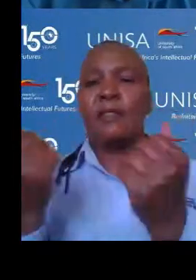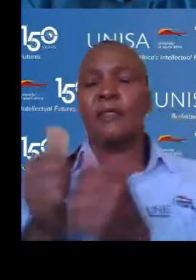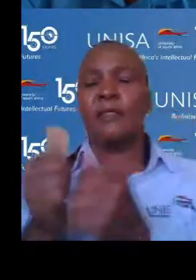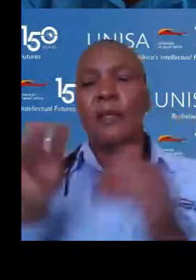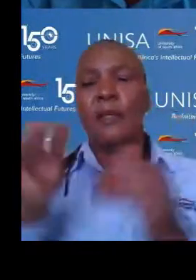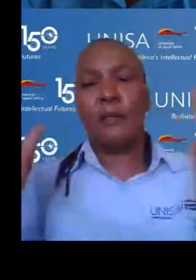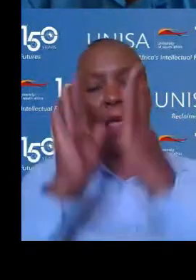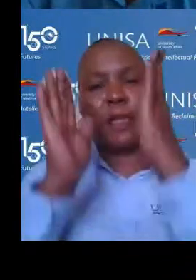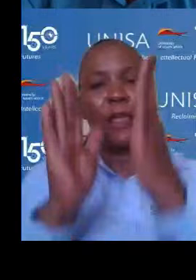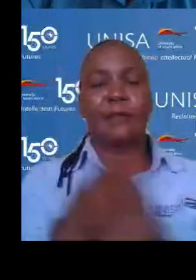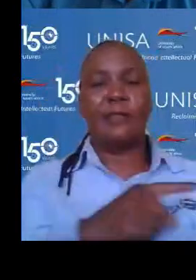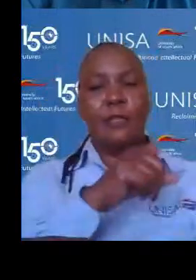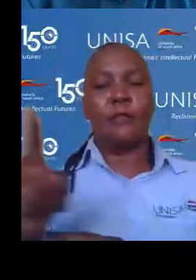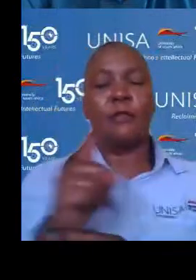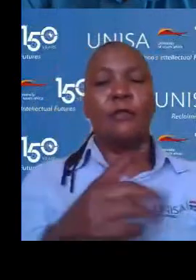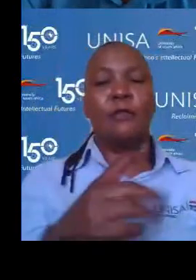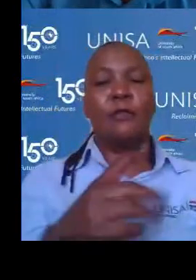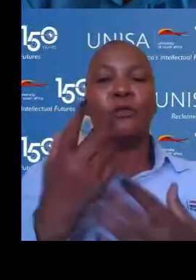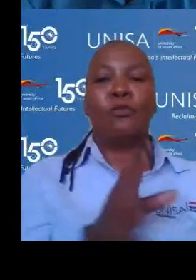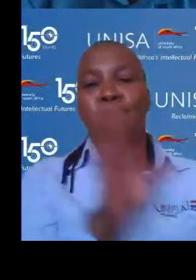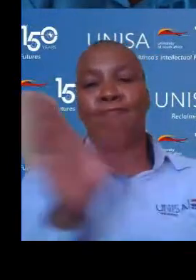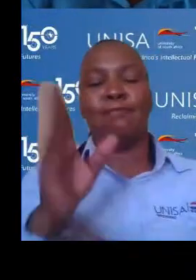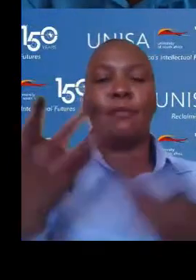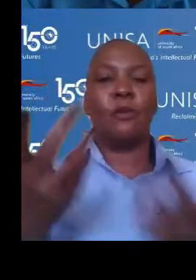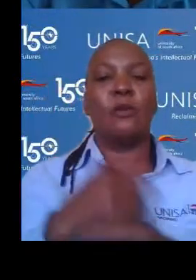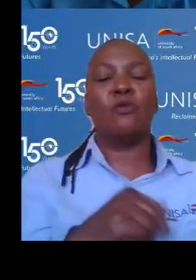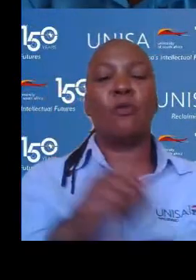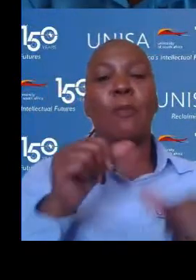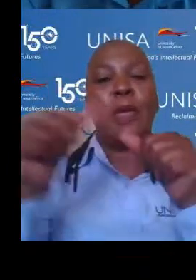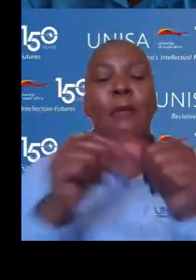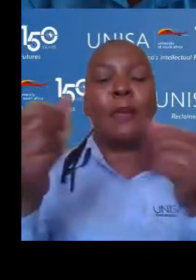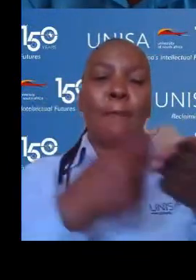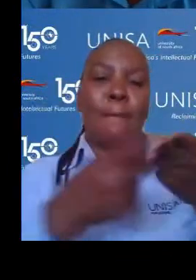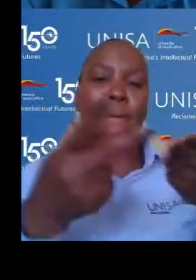can avert, so that you can be better prepared